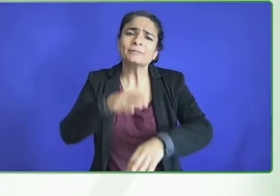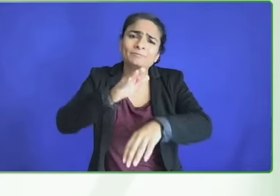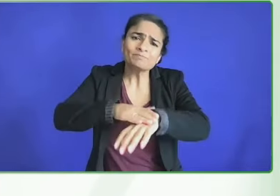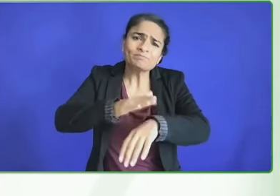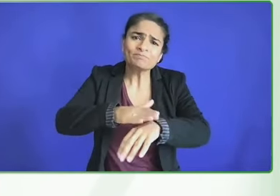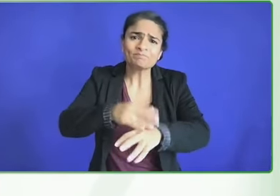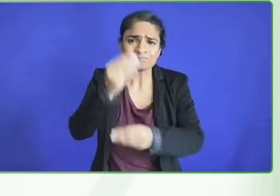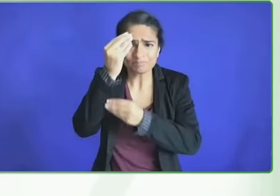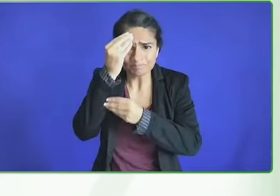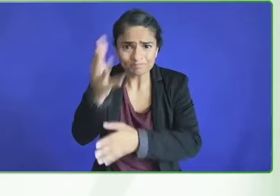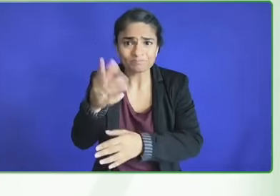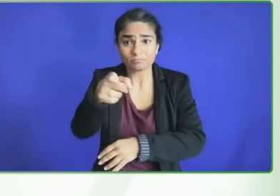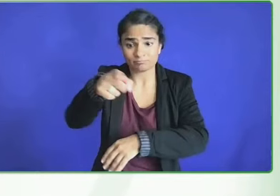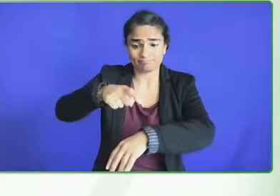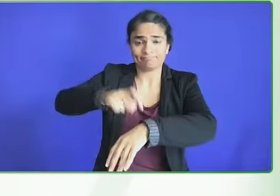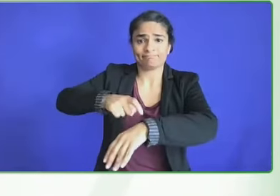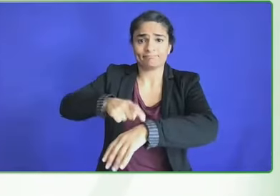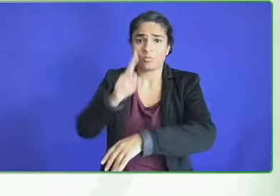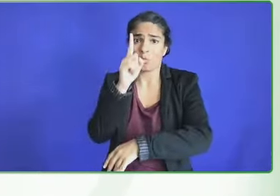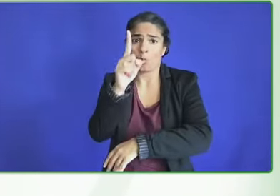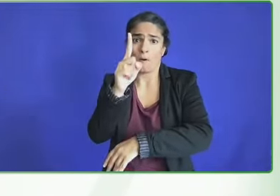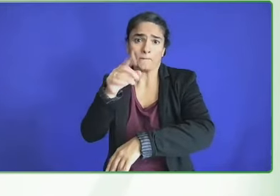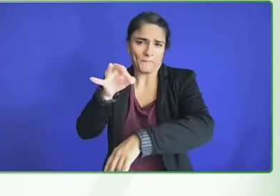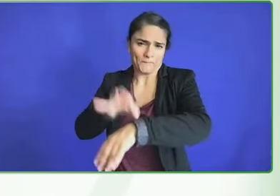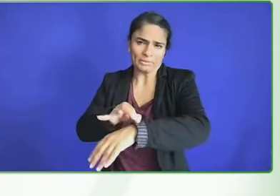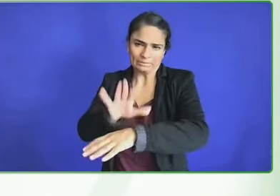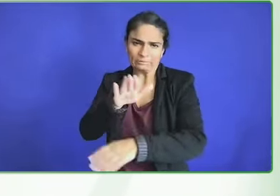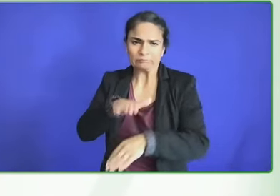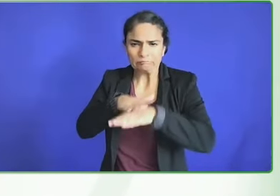on to the strategies. I'll focus on the